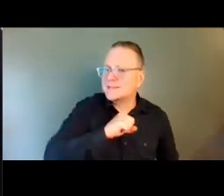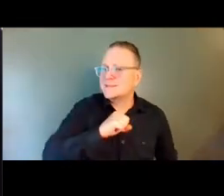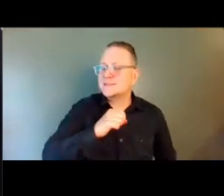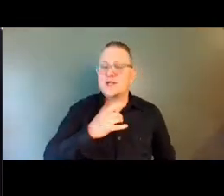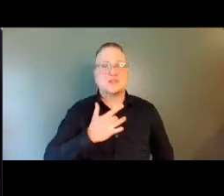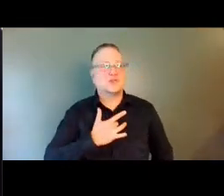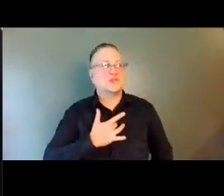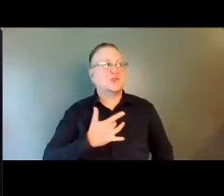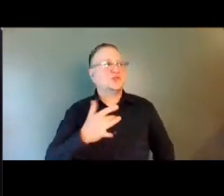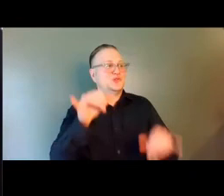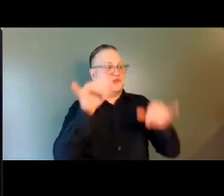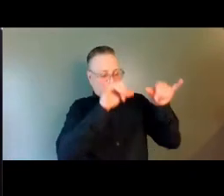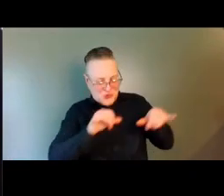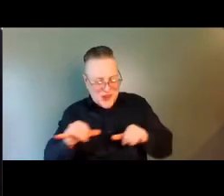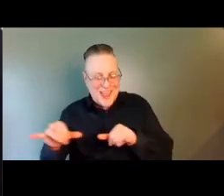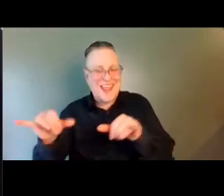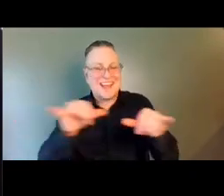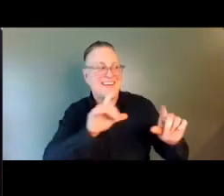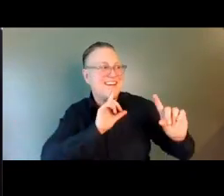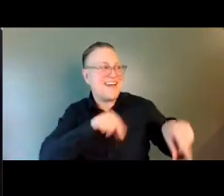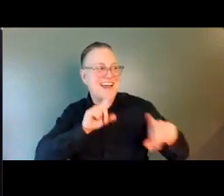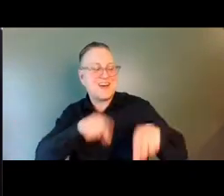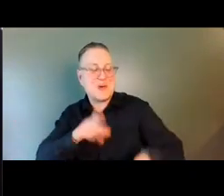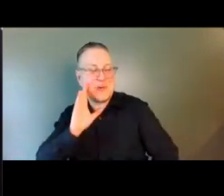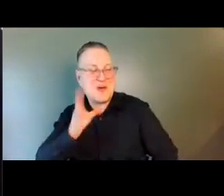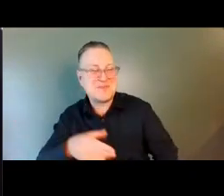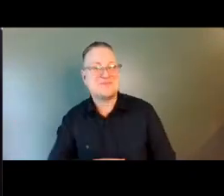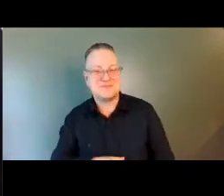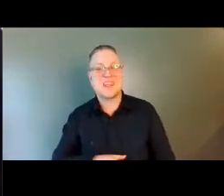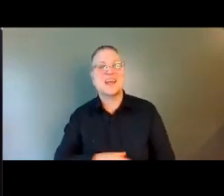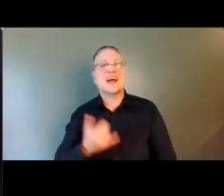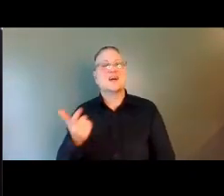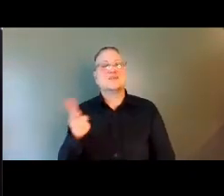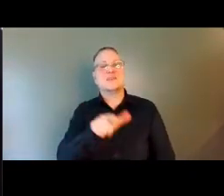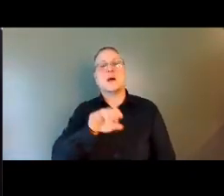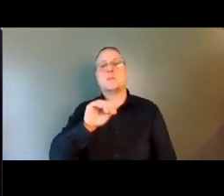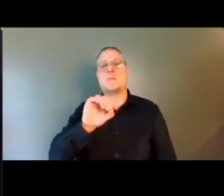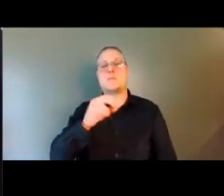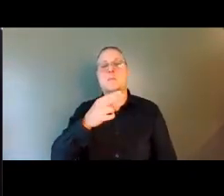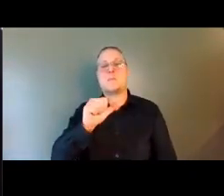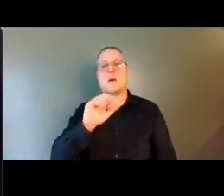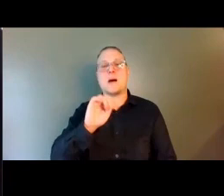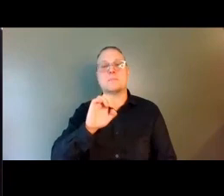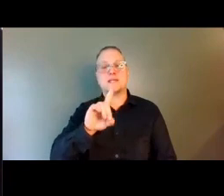fellow panelists' answers on this question. So, Mohamed, I'm going to turn it over to you next.